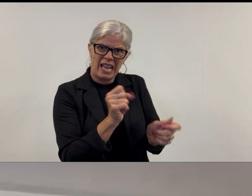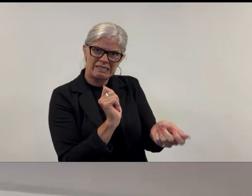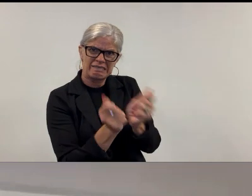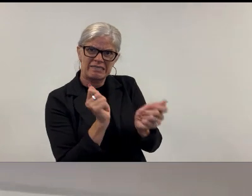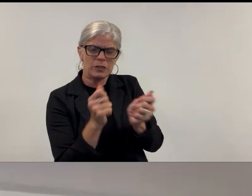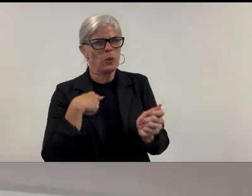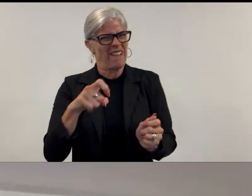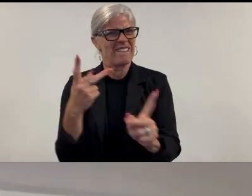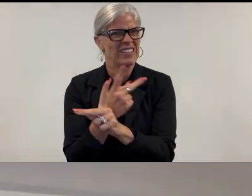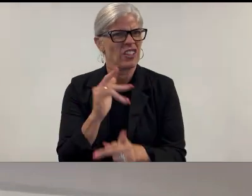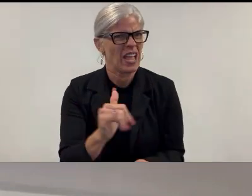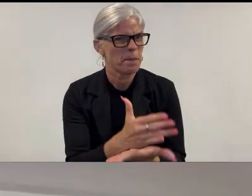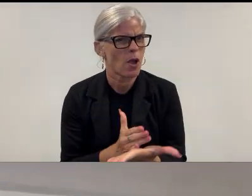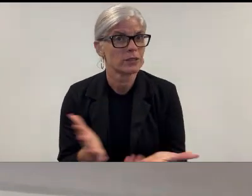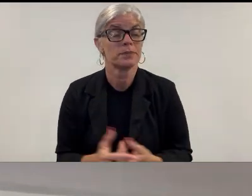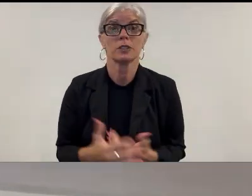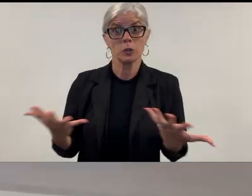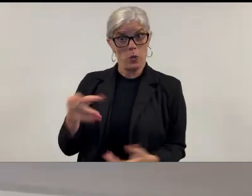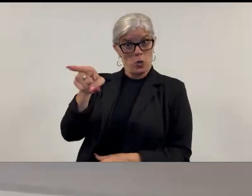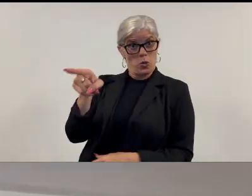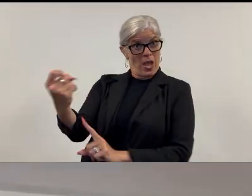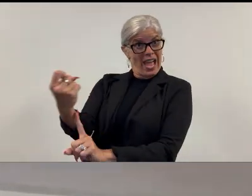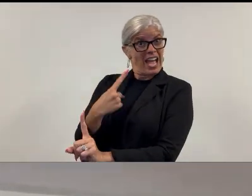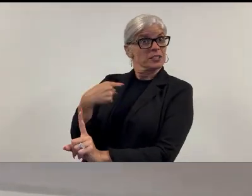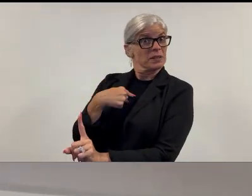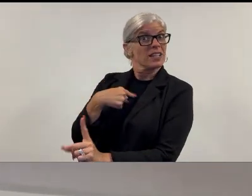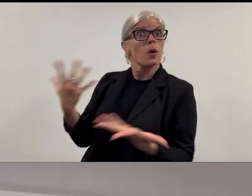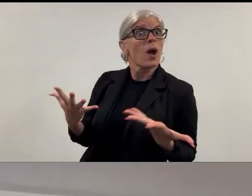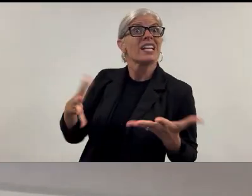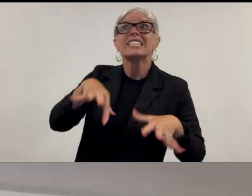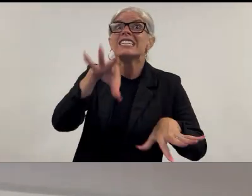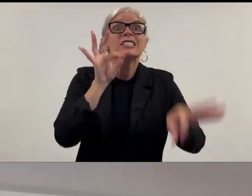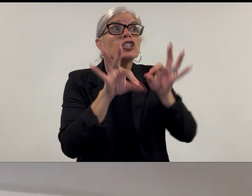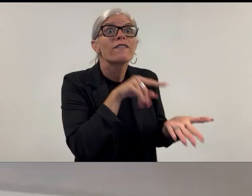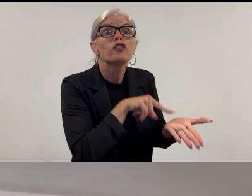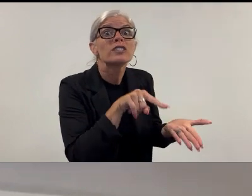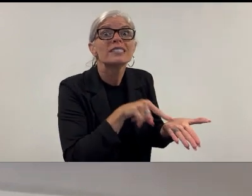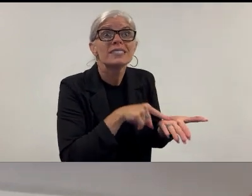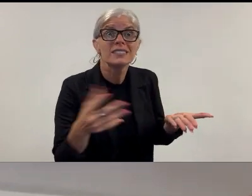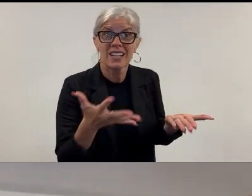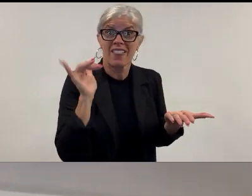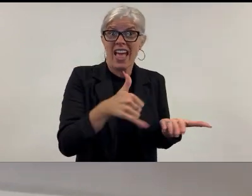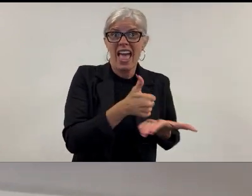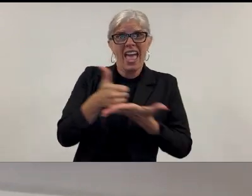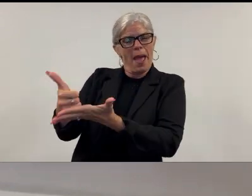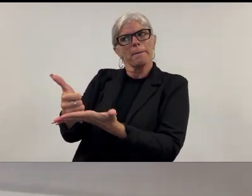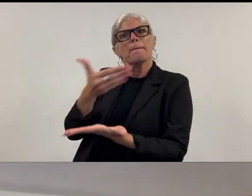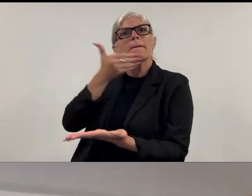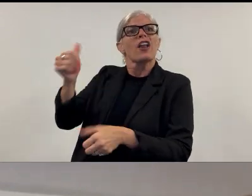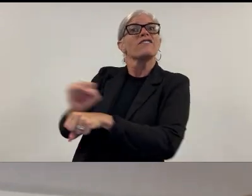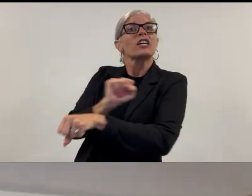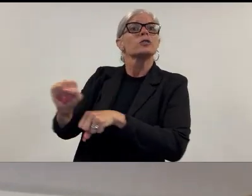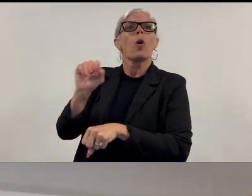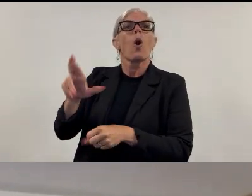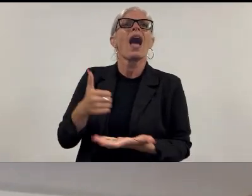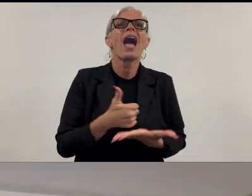this intervention. So when you ask me about discoveries, well, discovery is getting better function or preserving the function